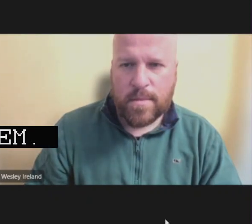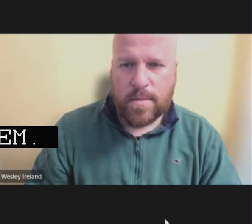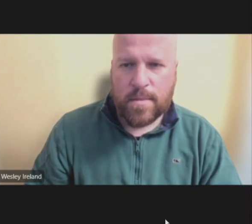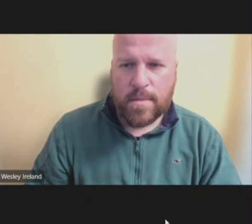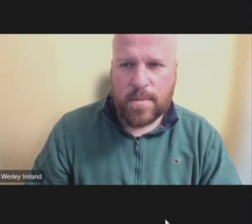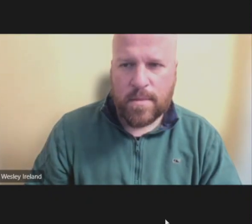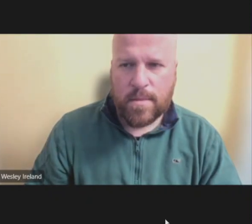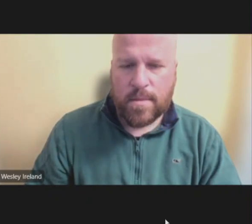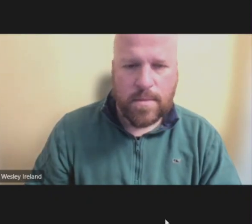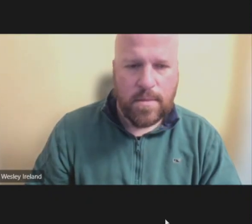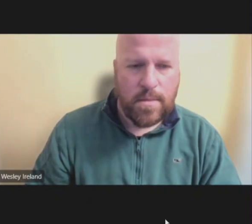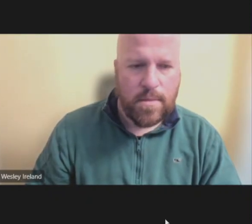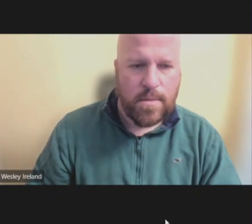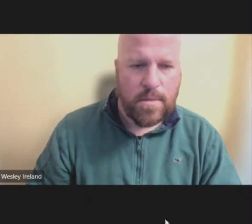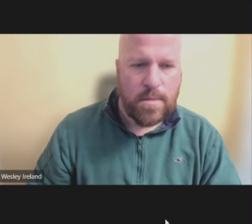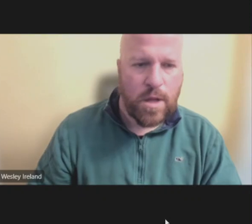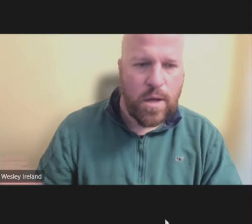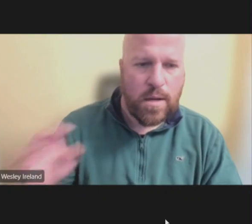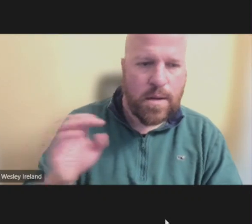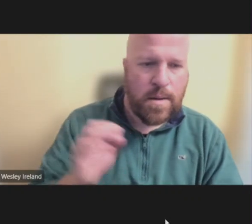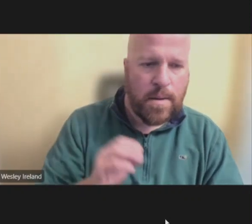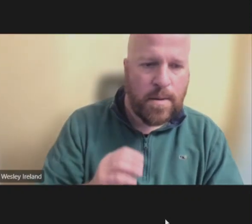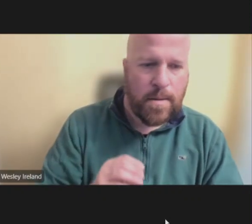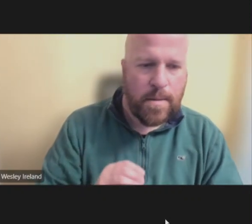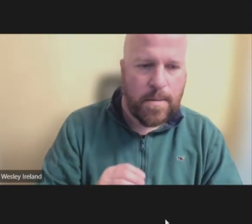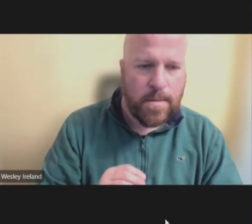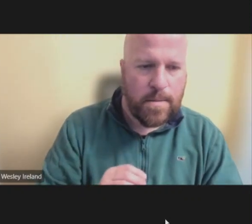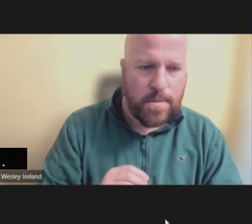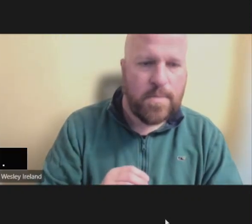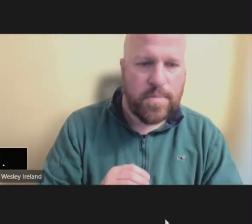And, yes.